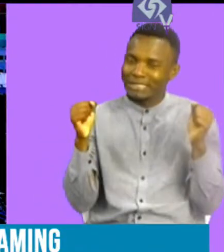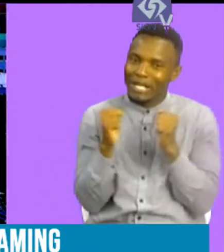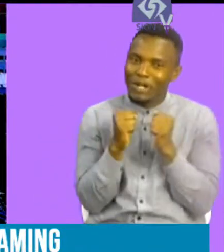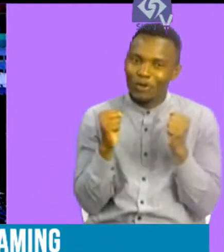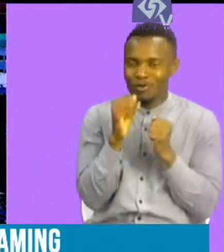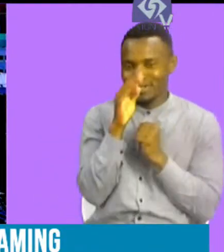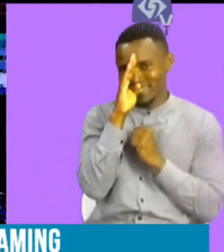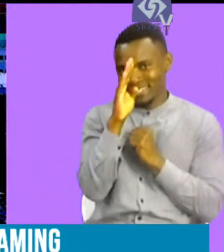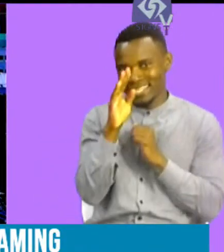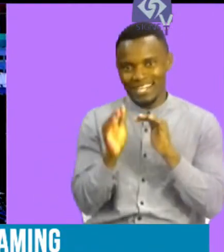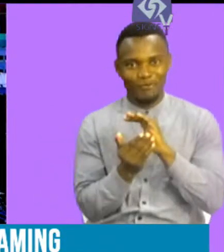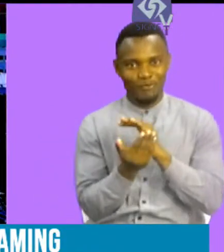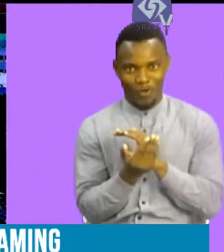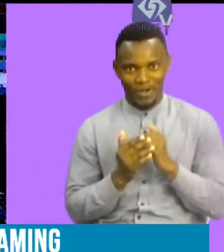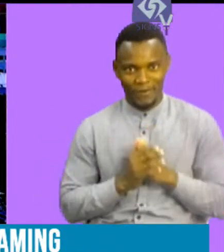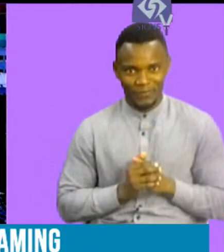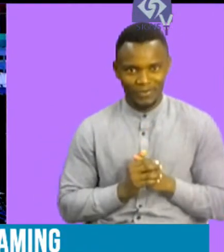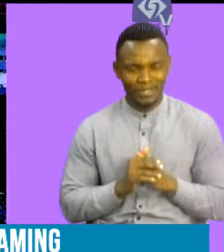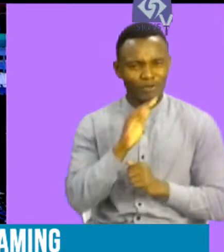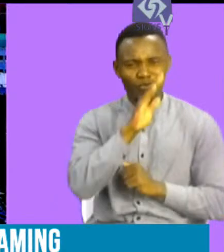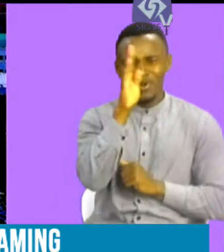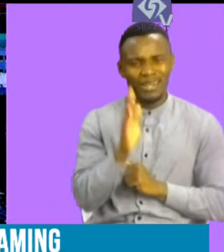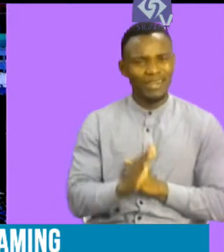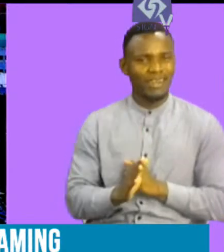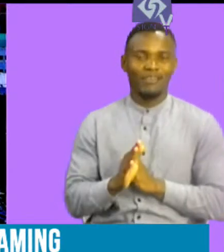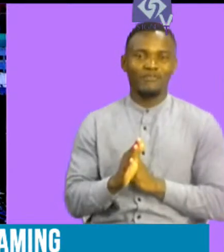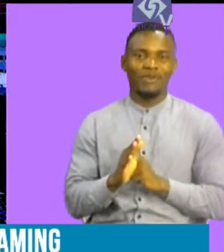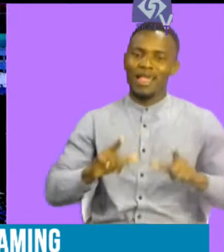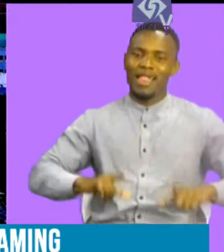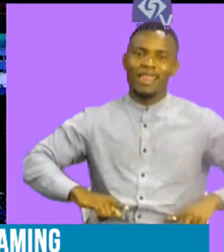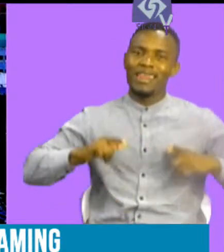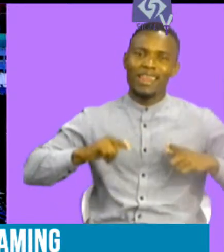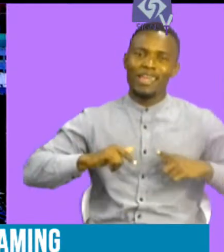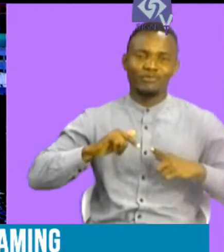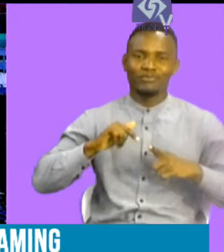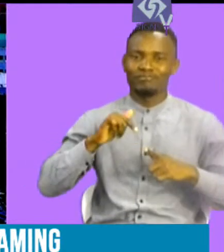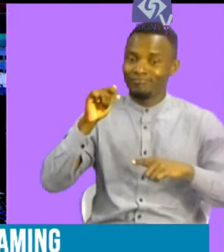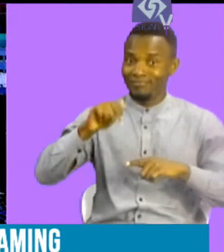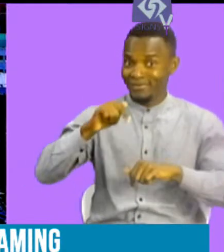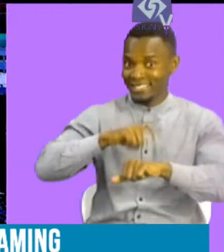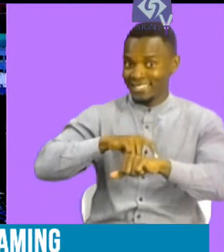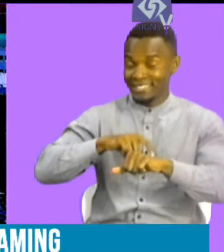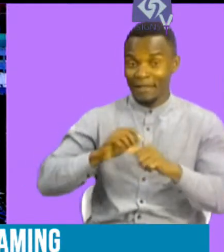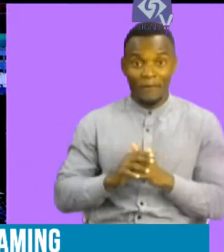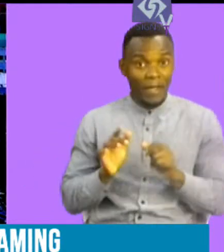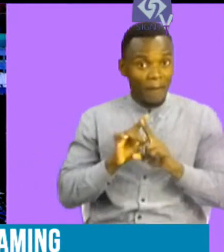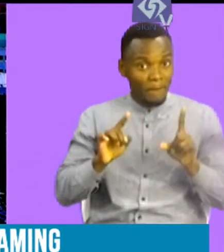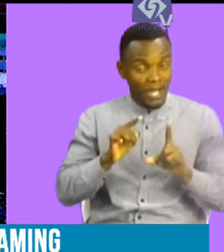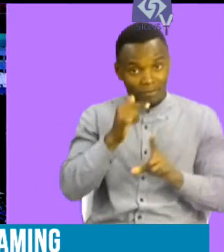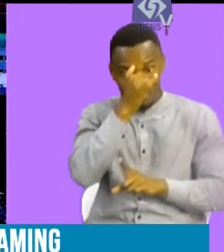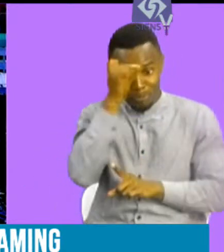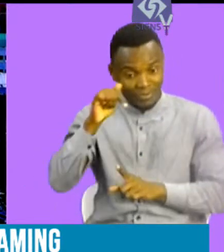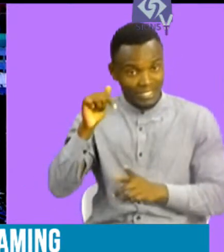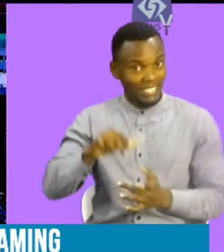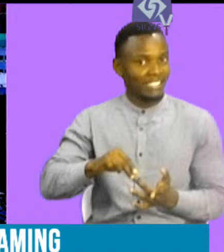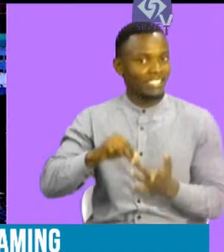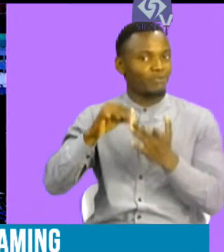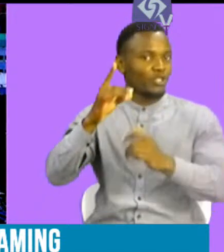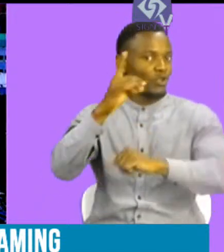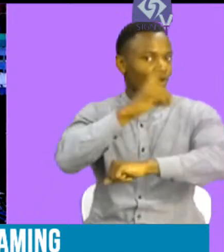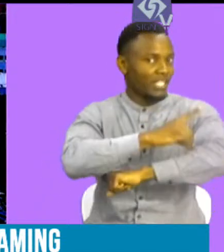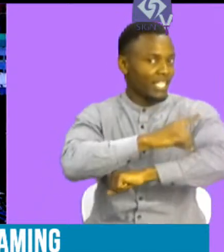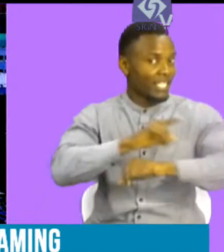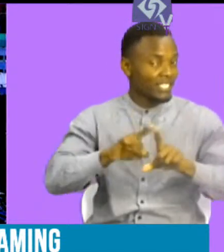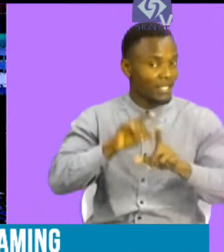Sunday morning, definitely. You never see us on air this particular day, but it is because it is a special day, and that